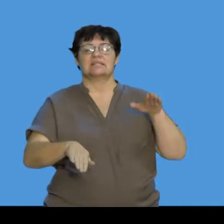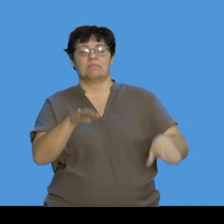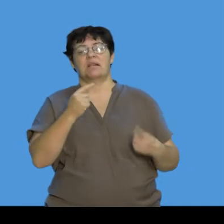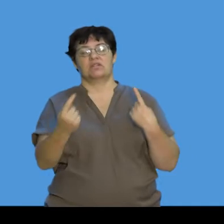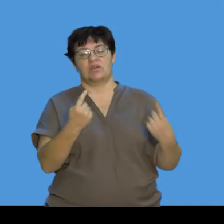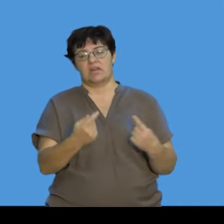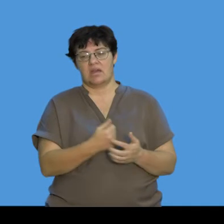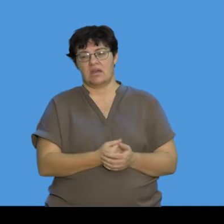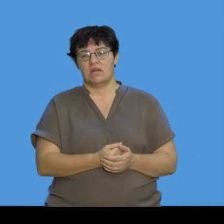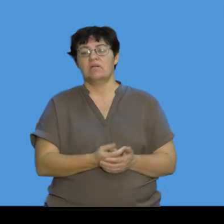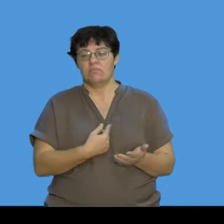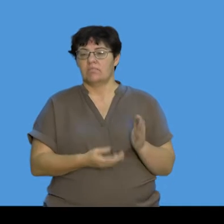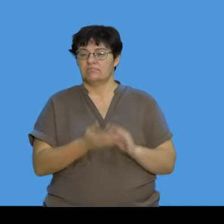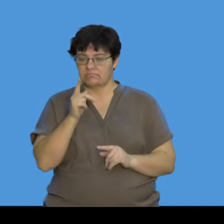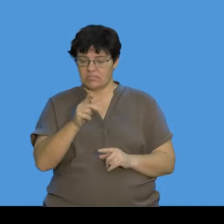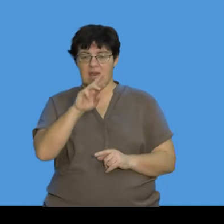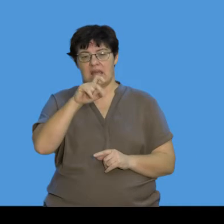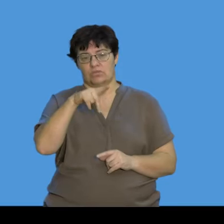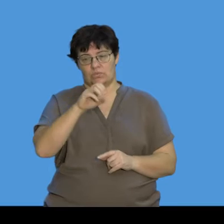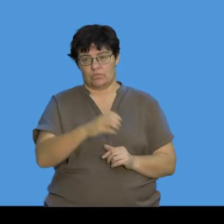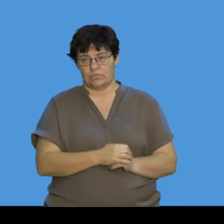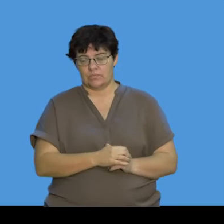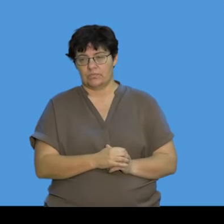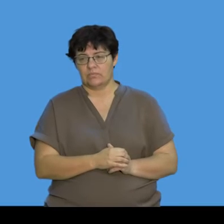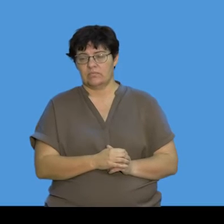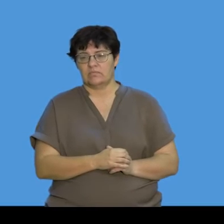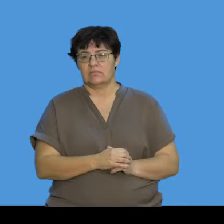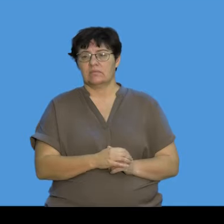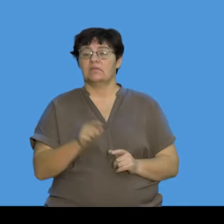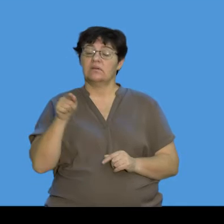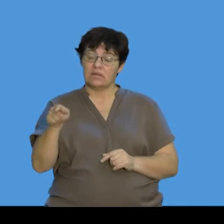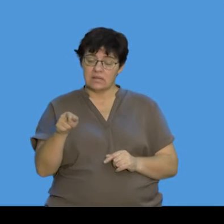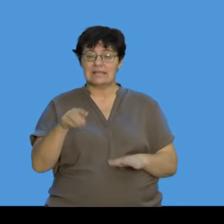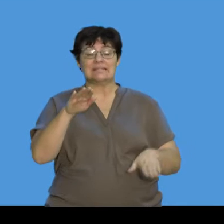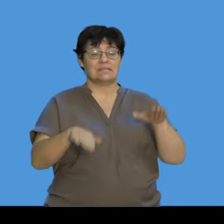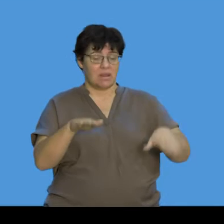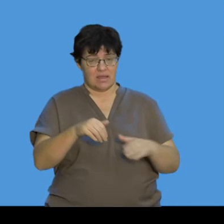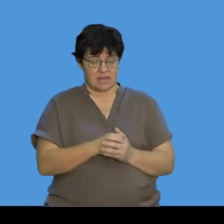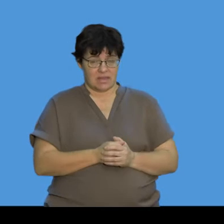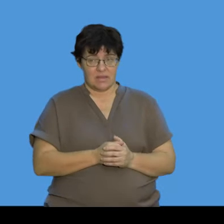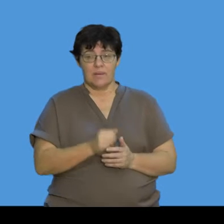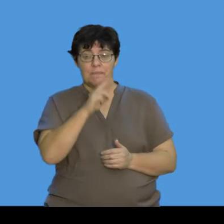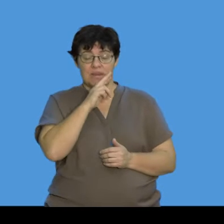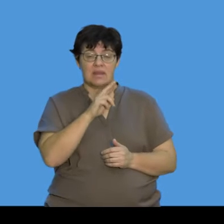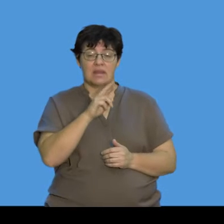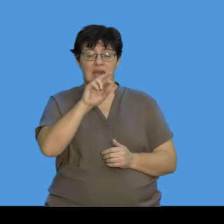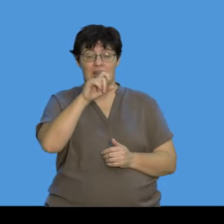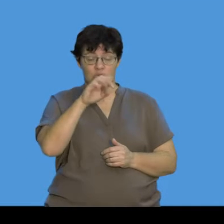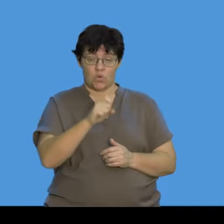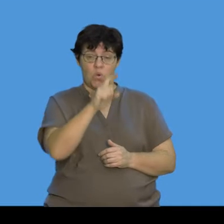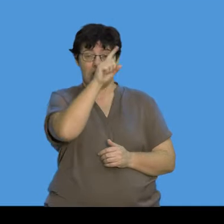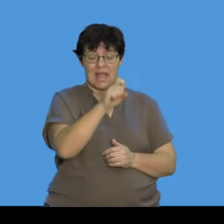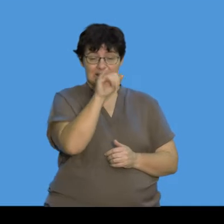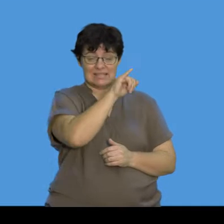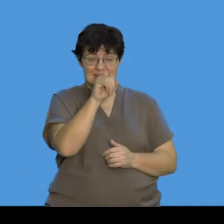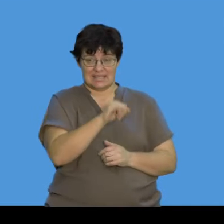other. Then I can just go to the ratio. Since they're similar, it means the ratio of x,